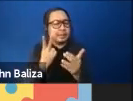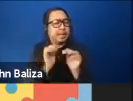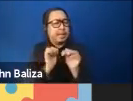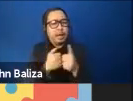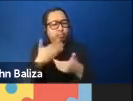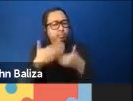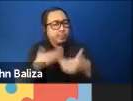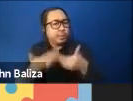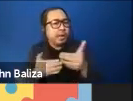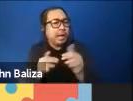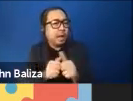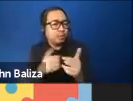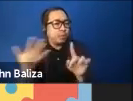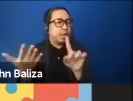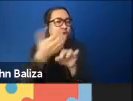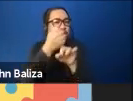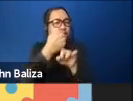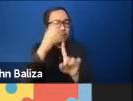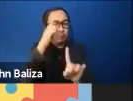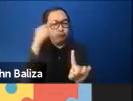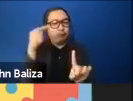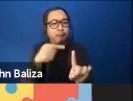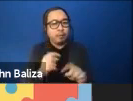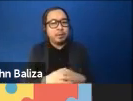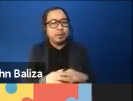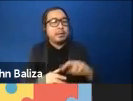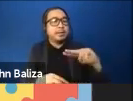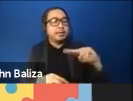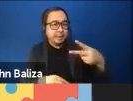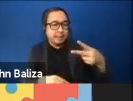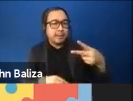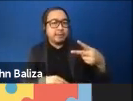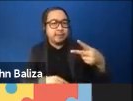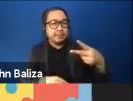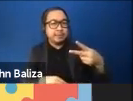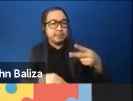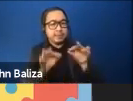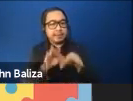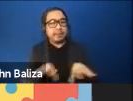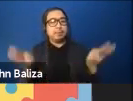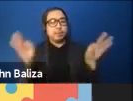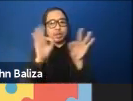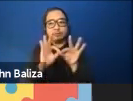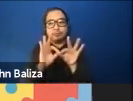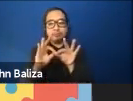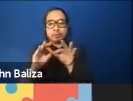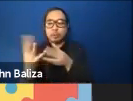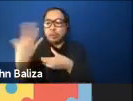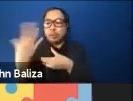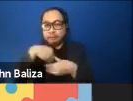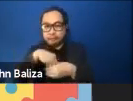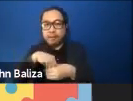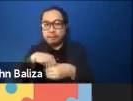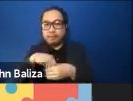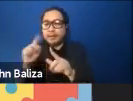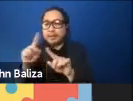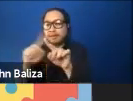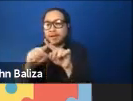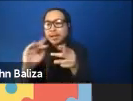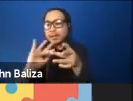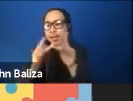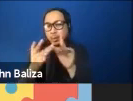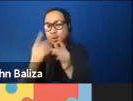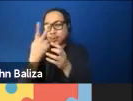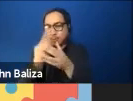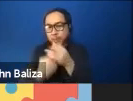second, it's important to work with other networks, both local,